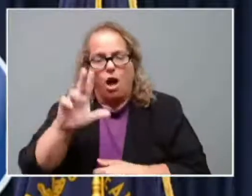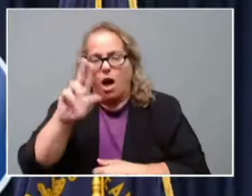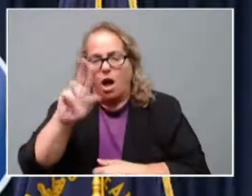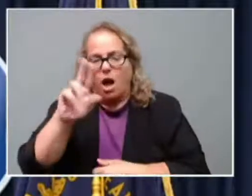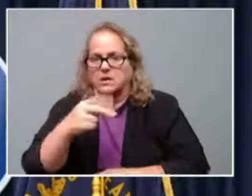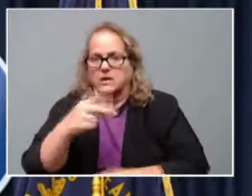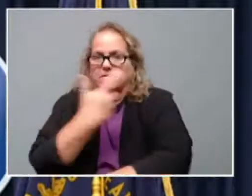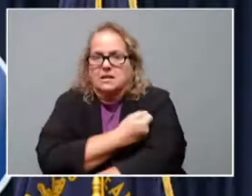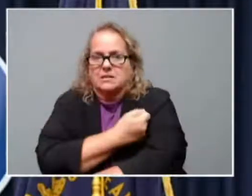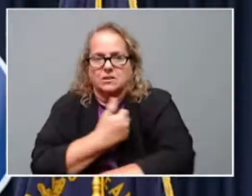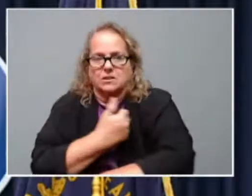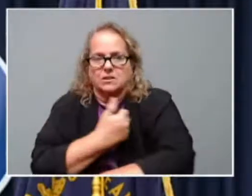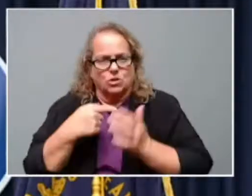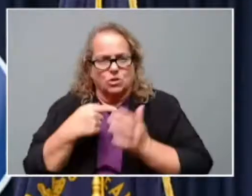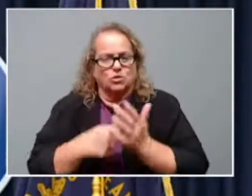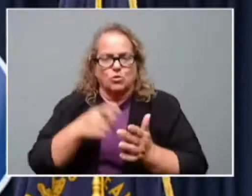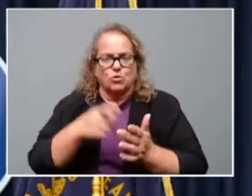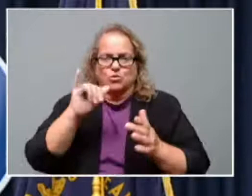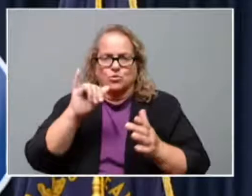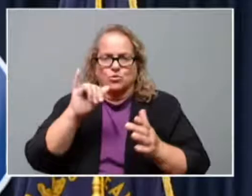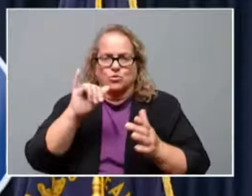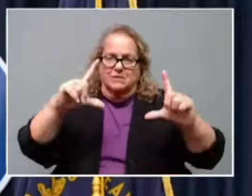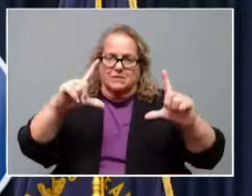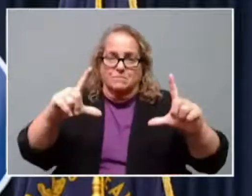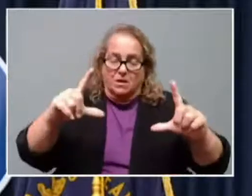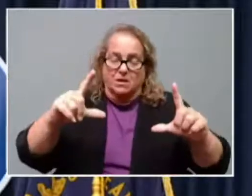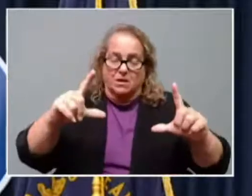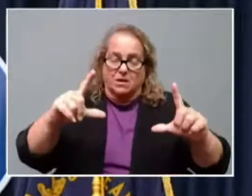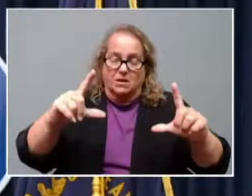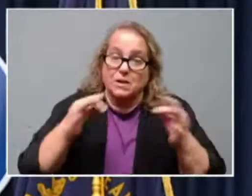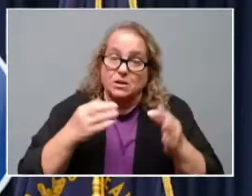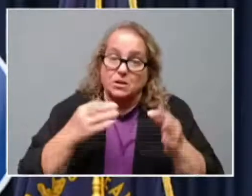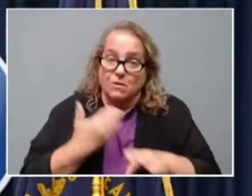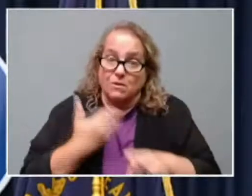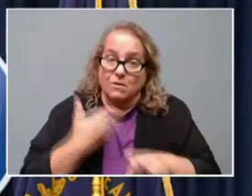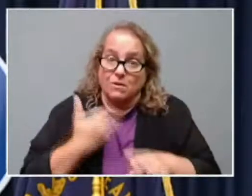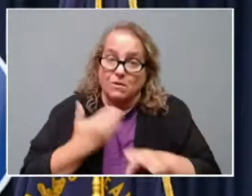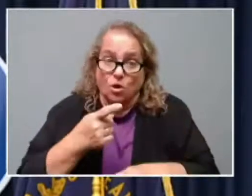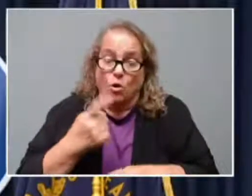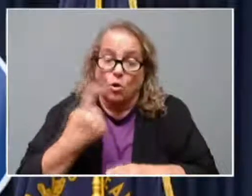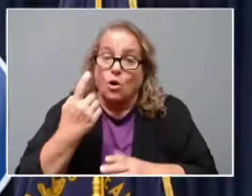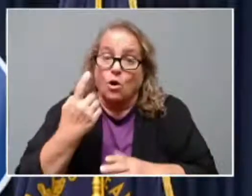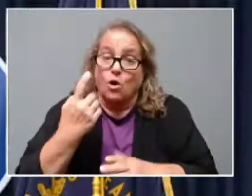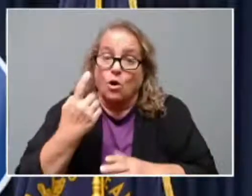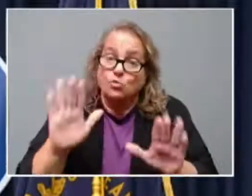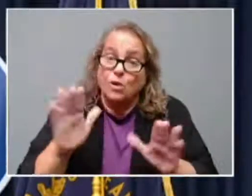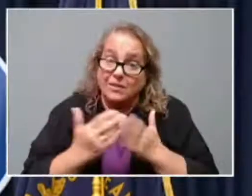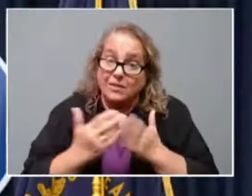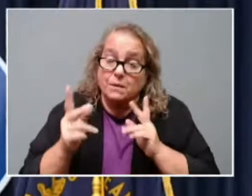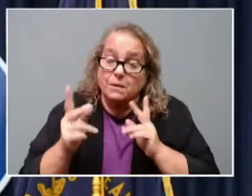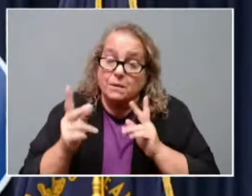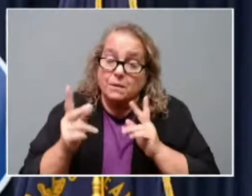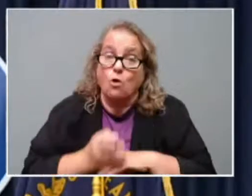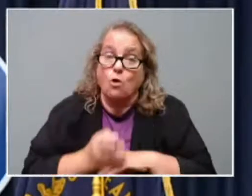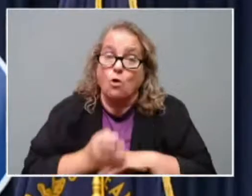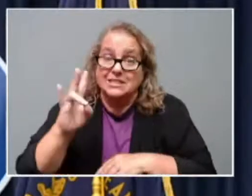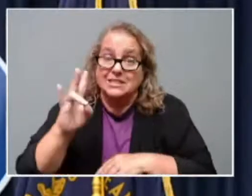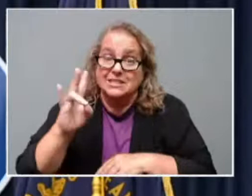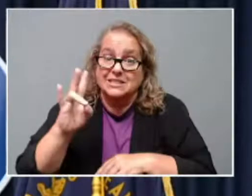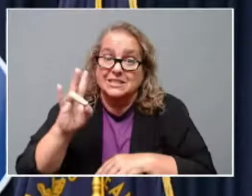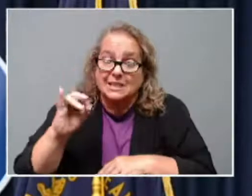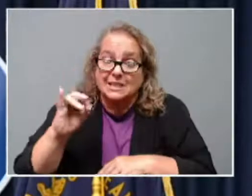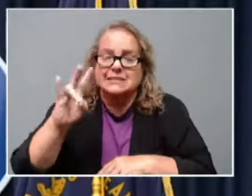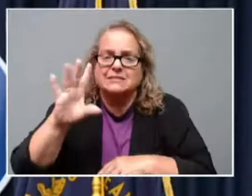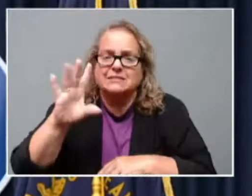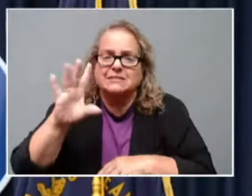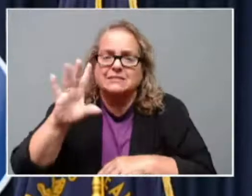up for a minute, Scotty, where one of the great things to see was those over 70, were 75% of the first one. And then it